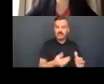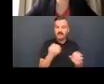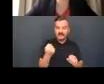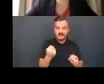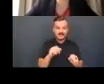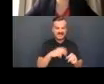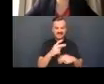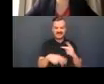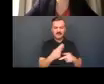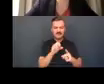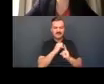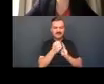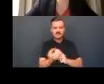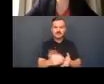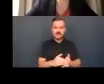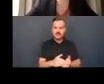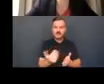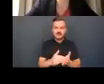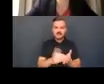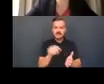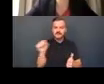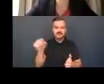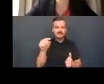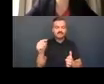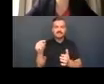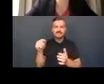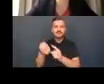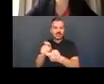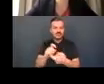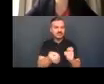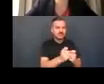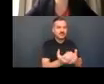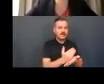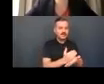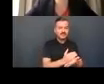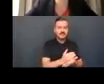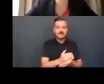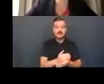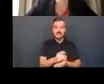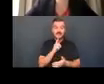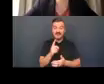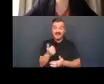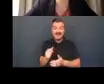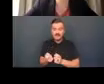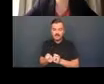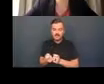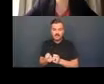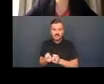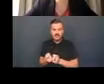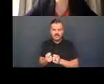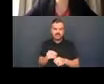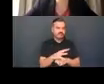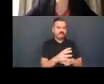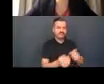situation repeated with other pandemic-related changes to people's budgets, as any minor change to a system that has